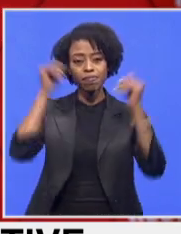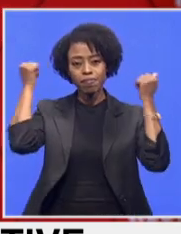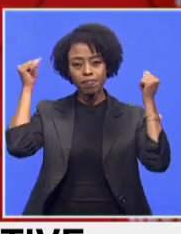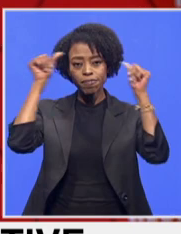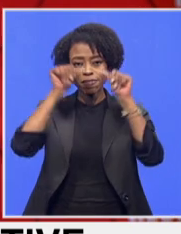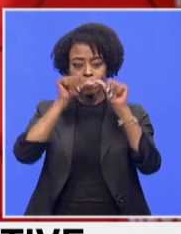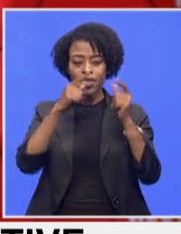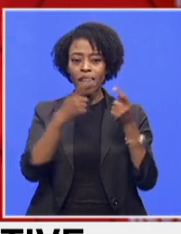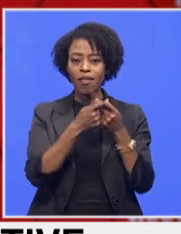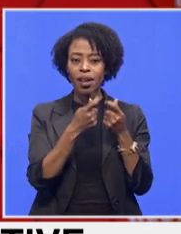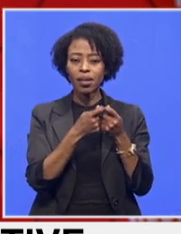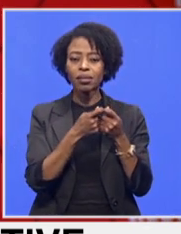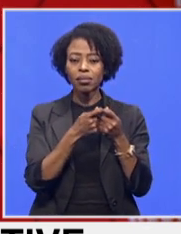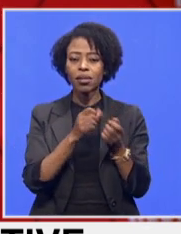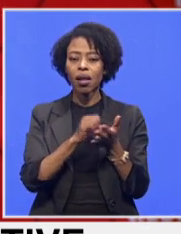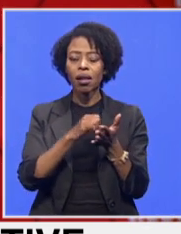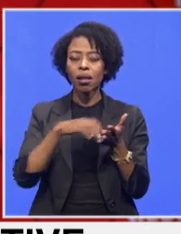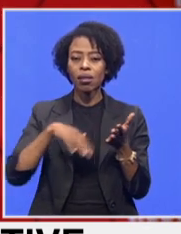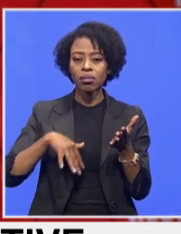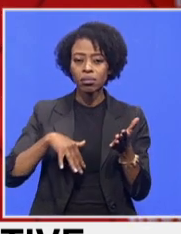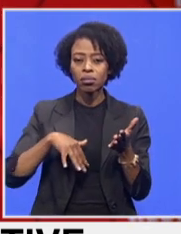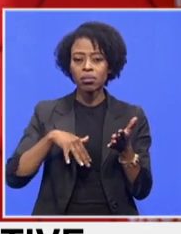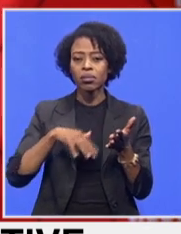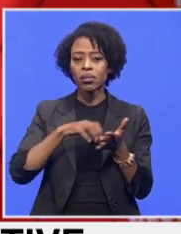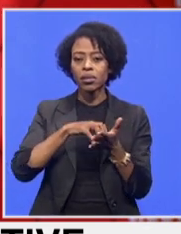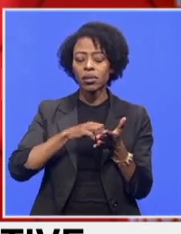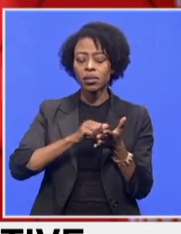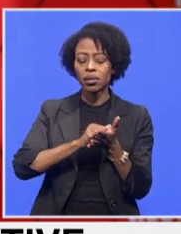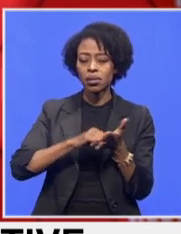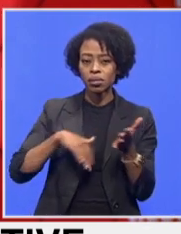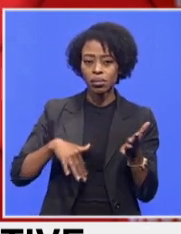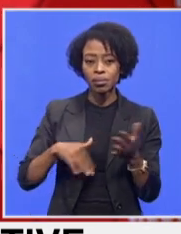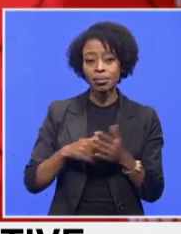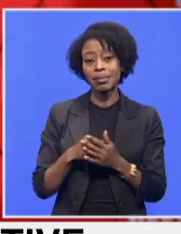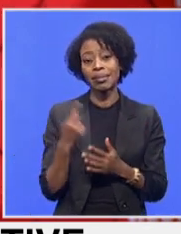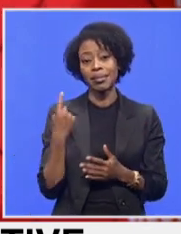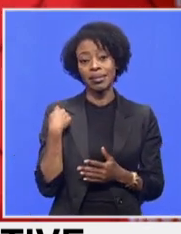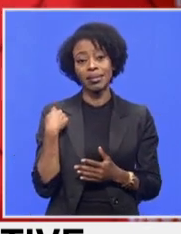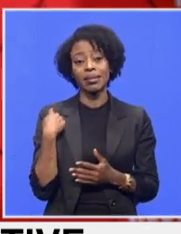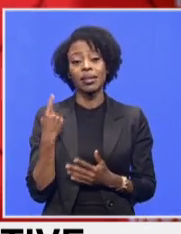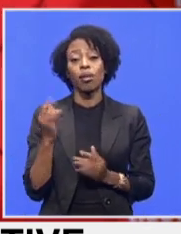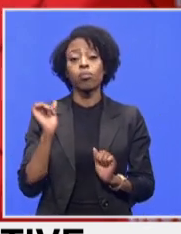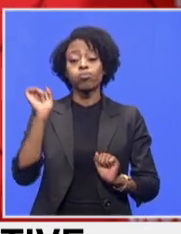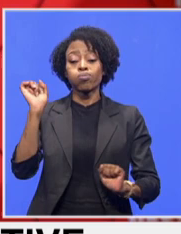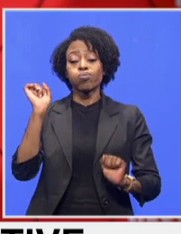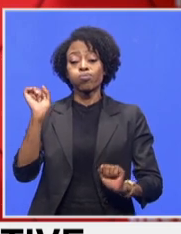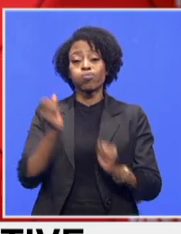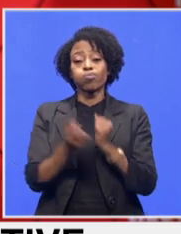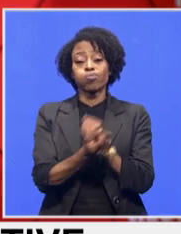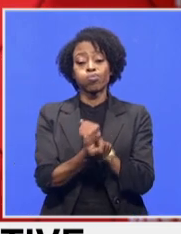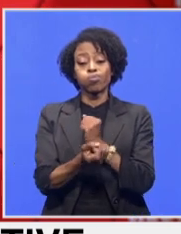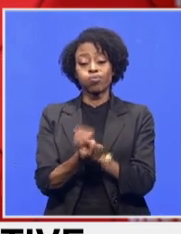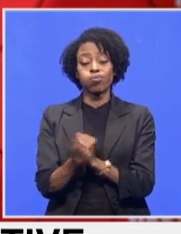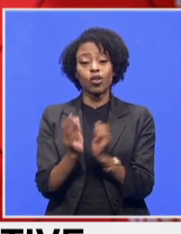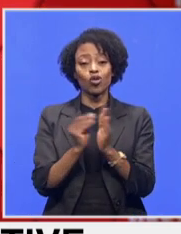financial exclusions. The recent wave of protest by